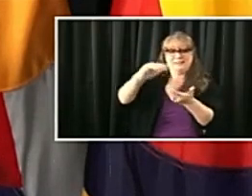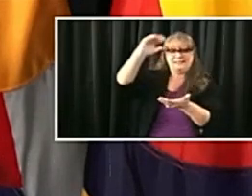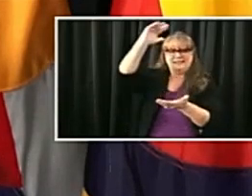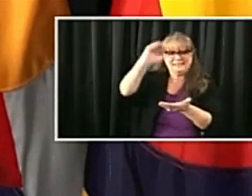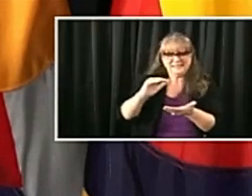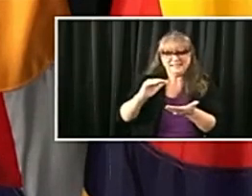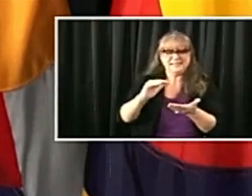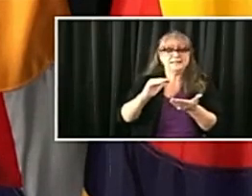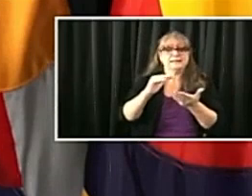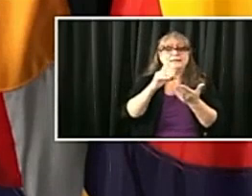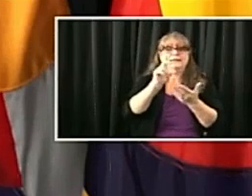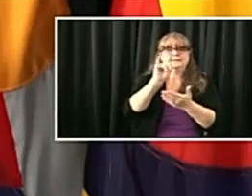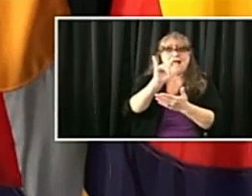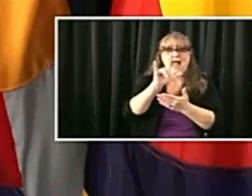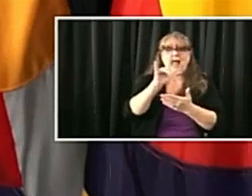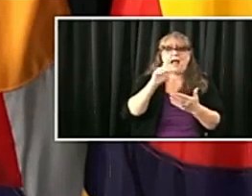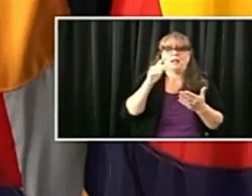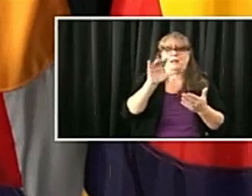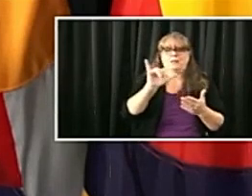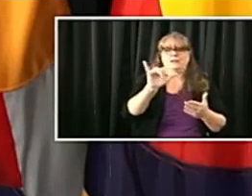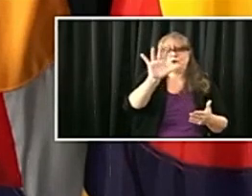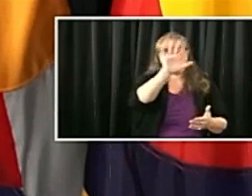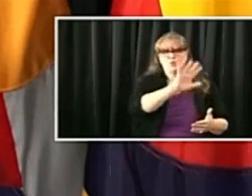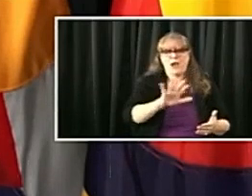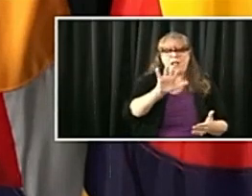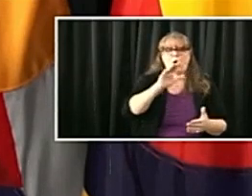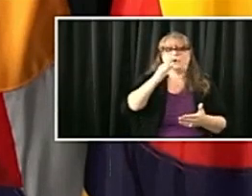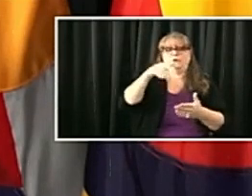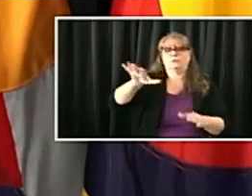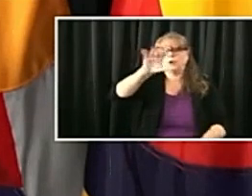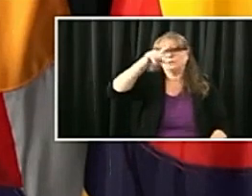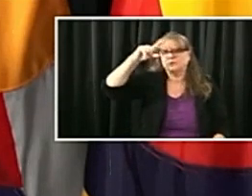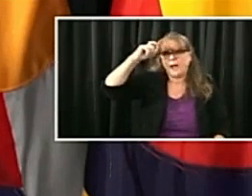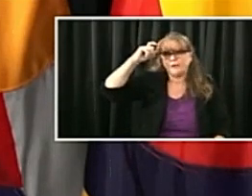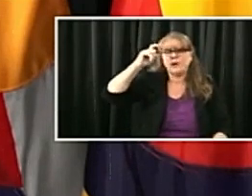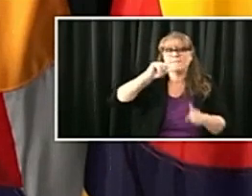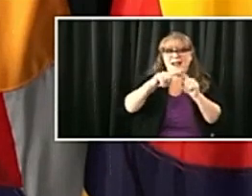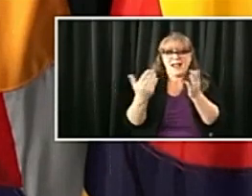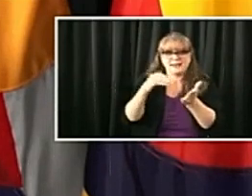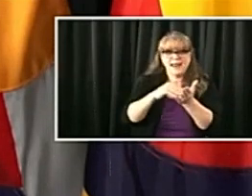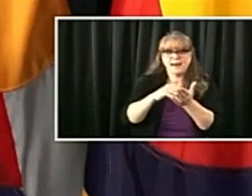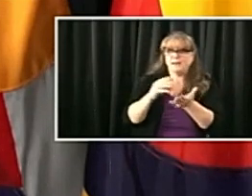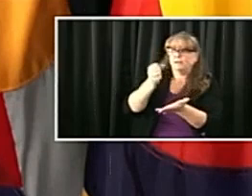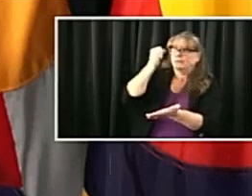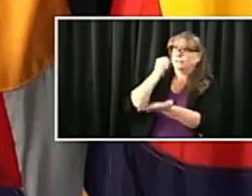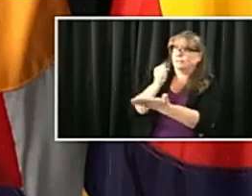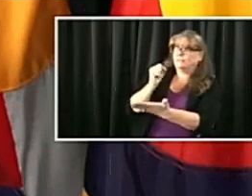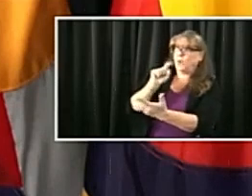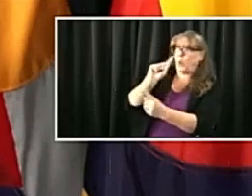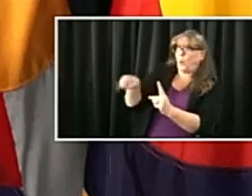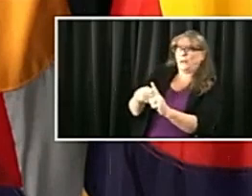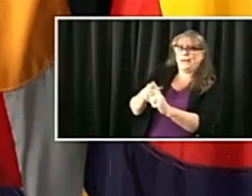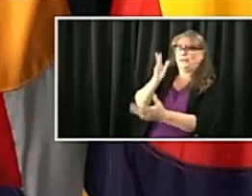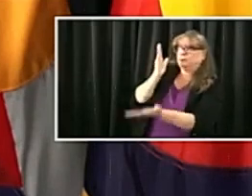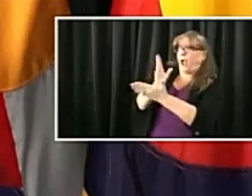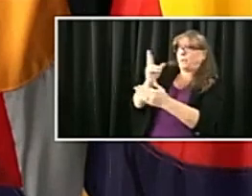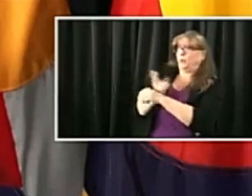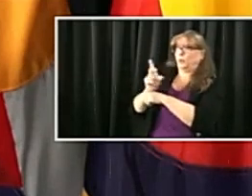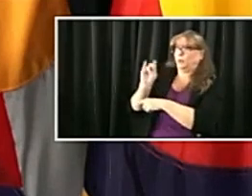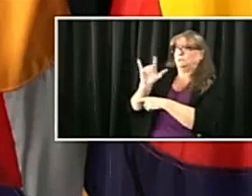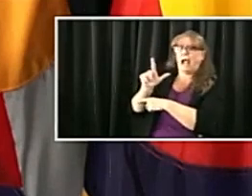pandemic. That's not where we are yet. There's not a time date for that yet. So some immediate updates on just from the learning